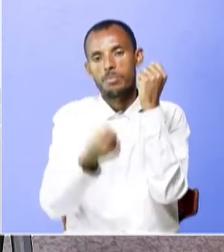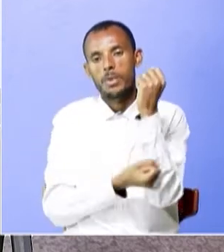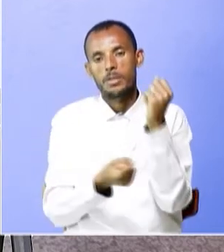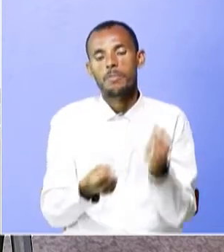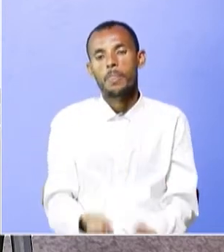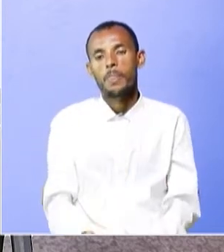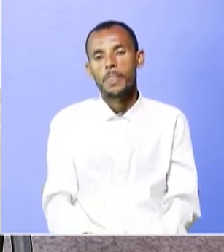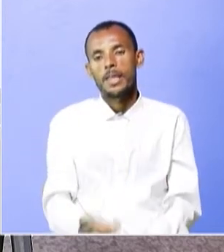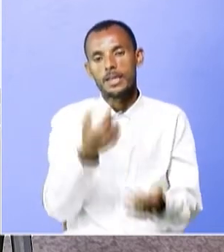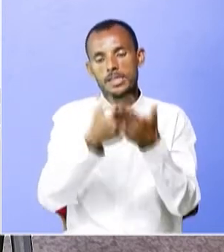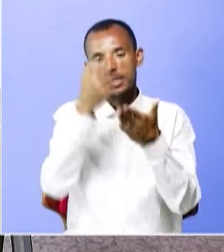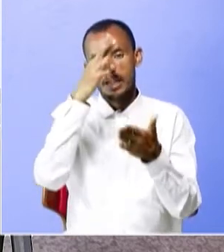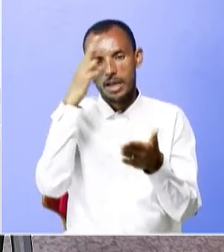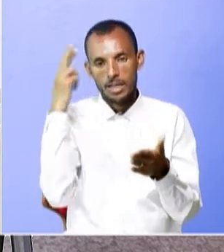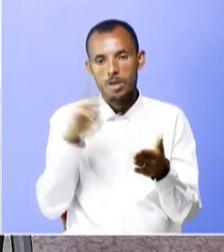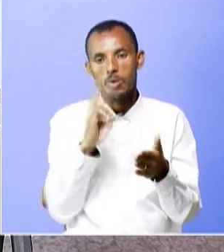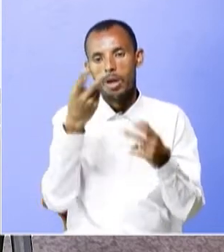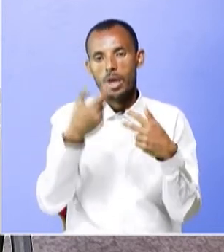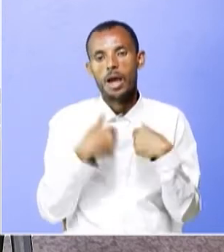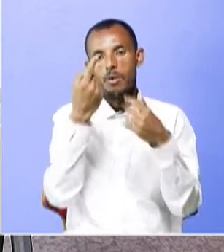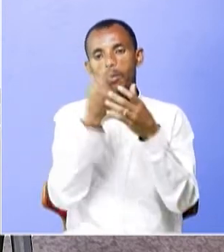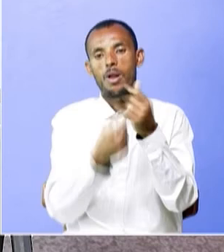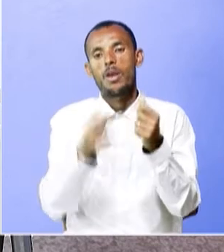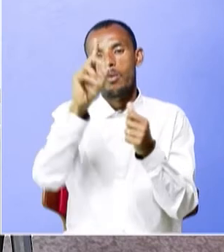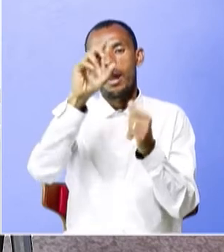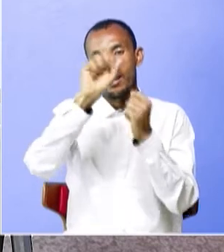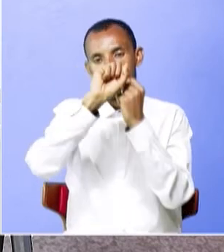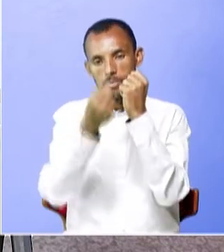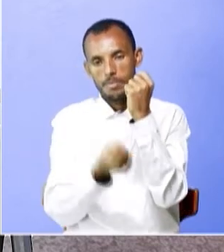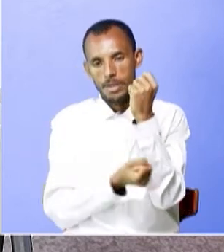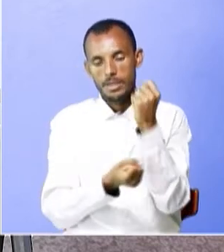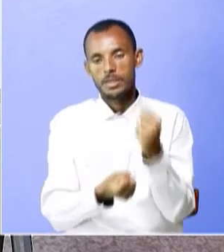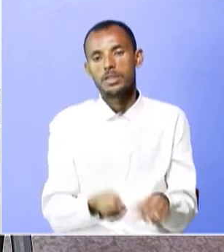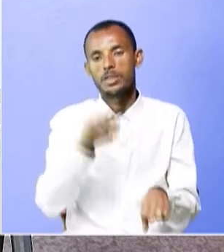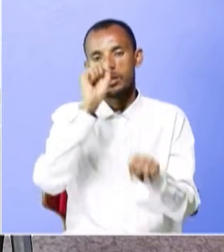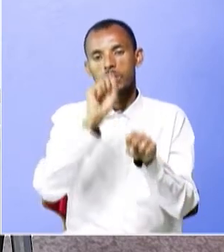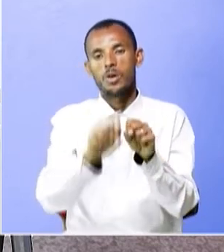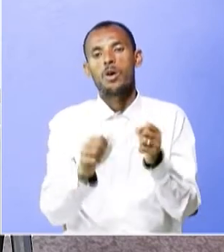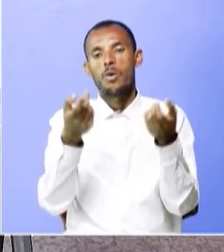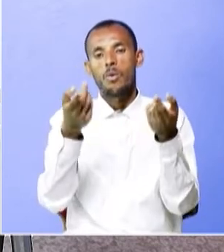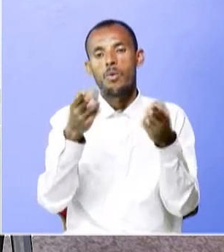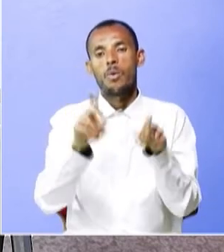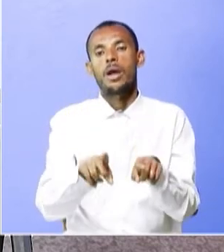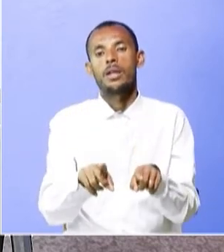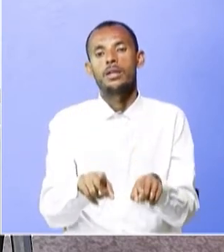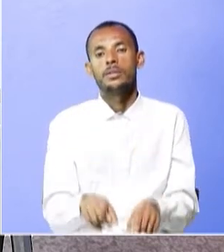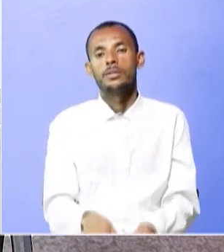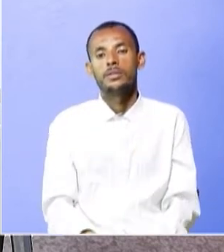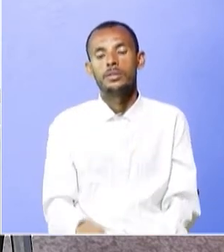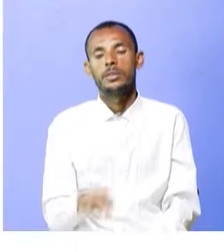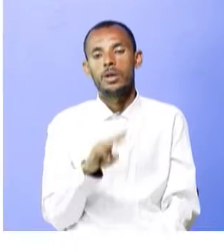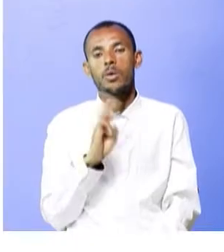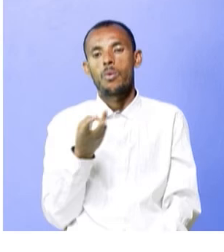Okay, in this case we have only one base. Okay, so whenever